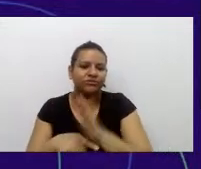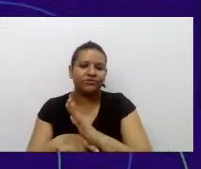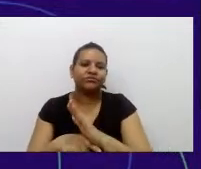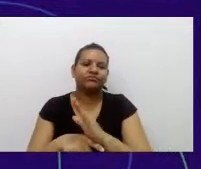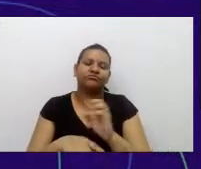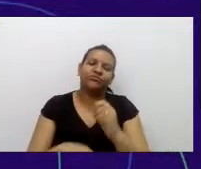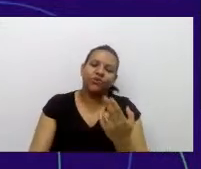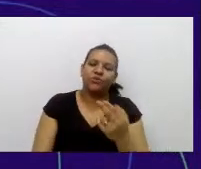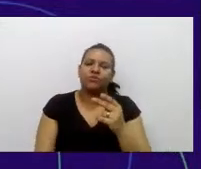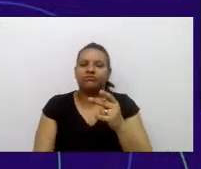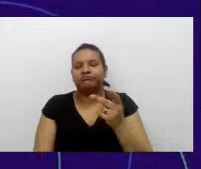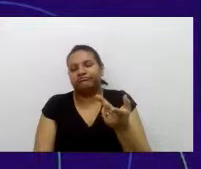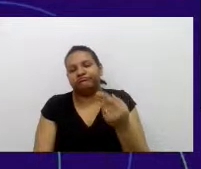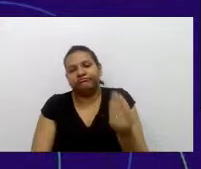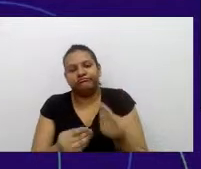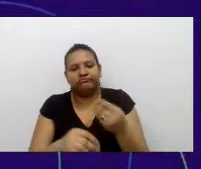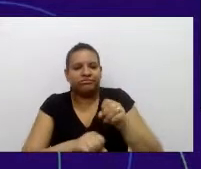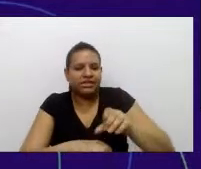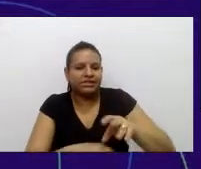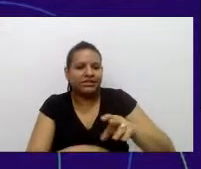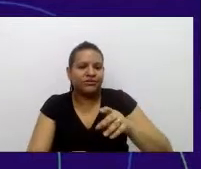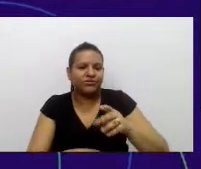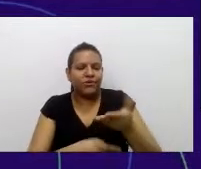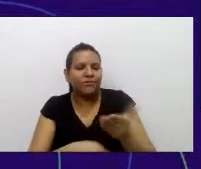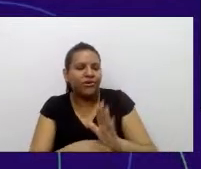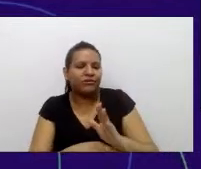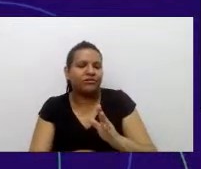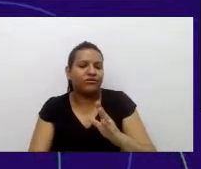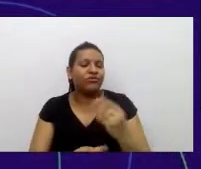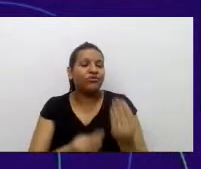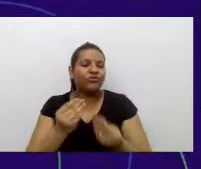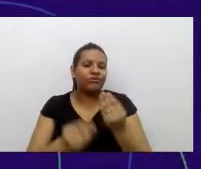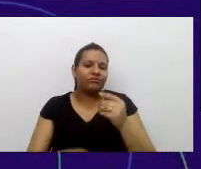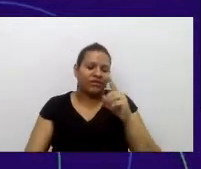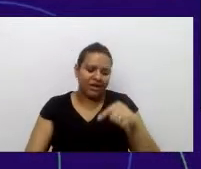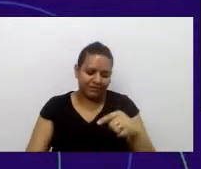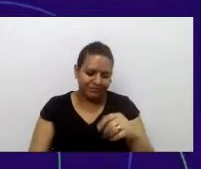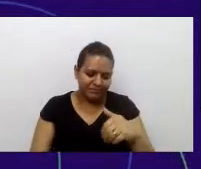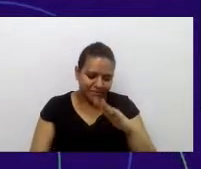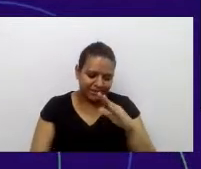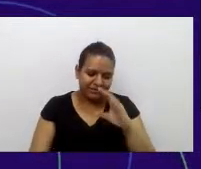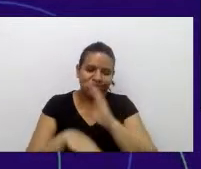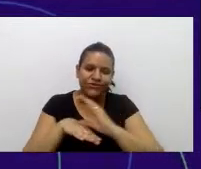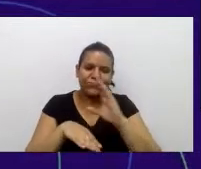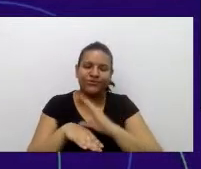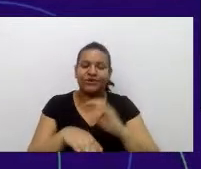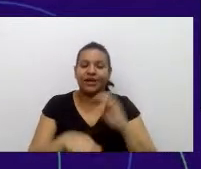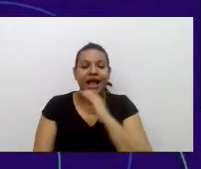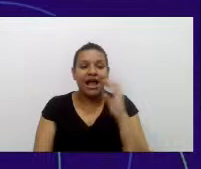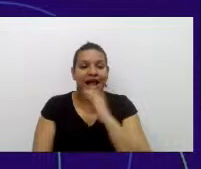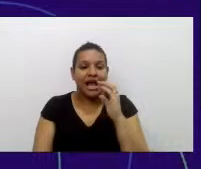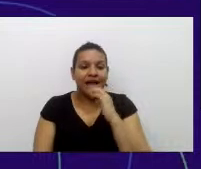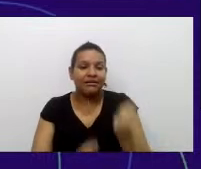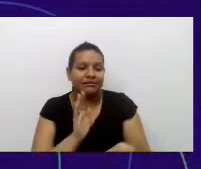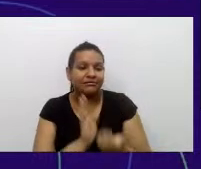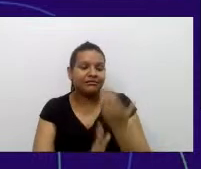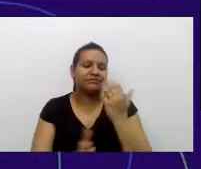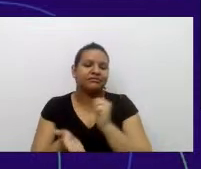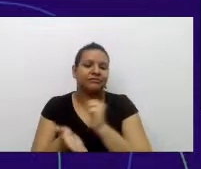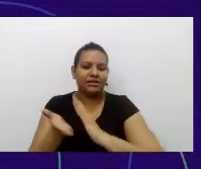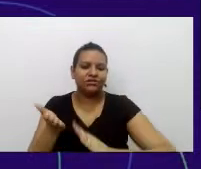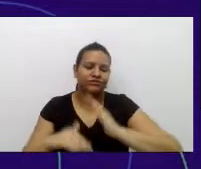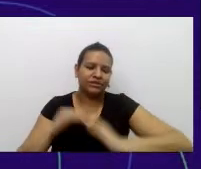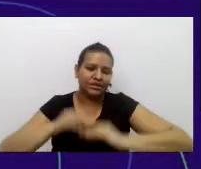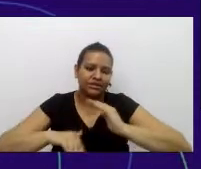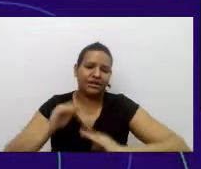helping create course and class plans. It is about designing some activities, strategies, questions. It can also work